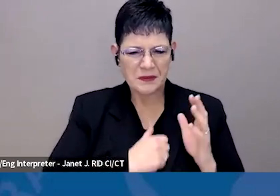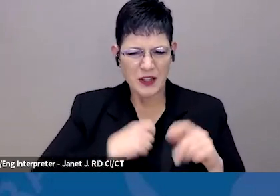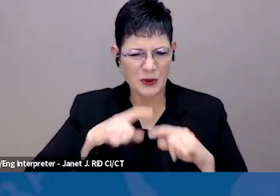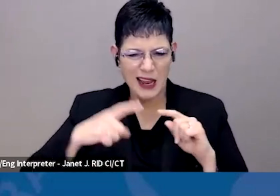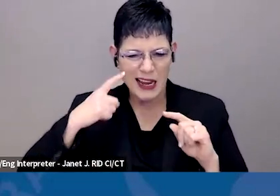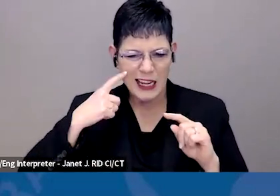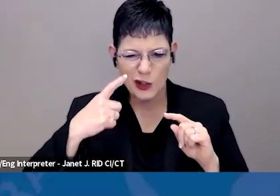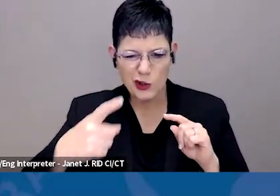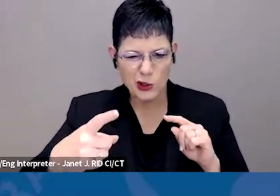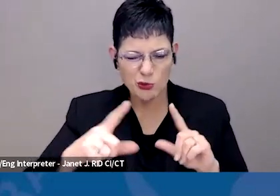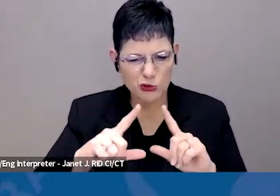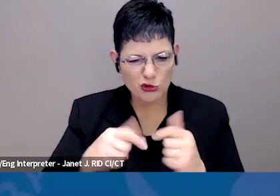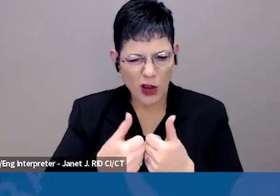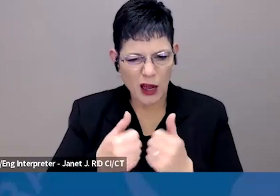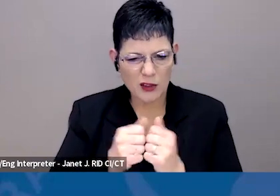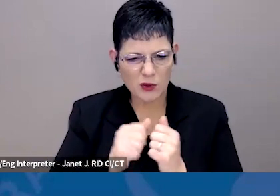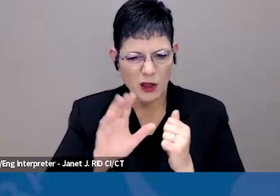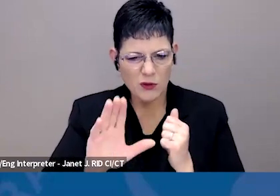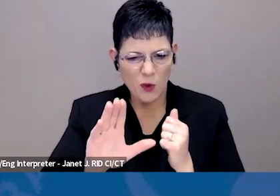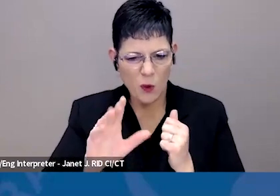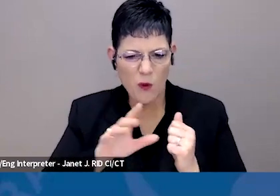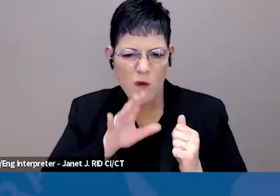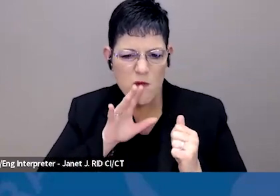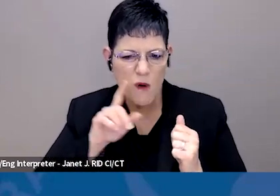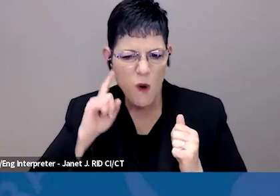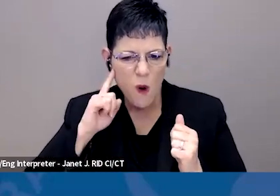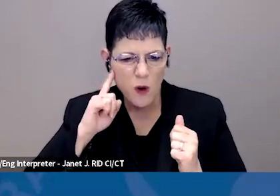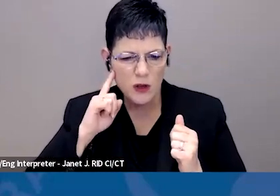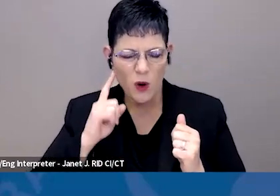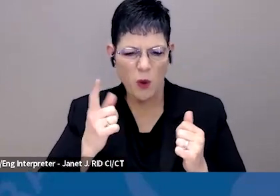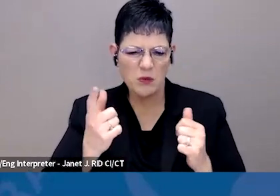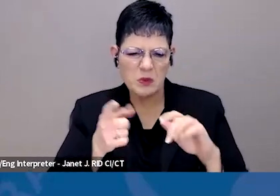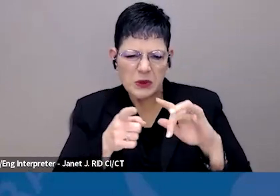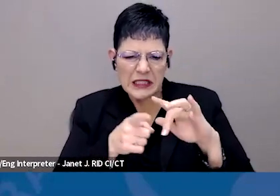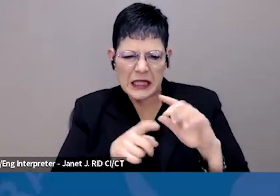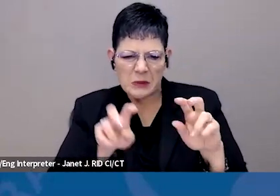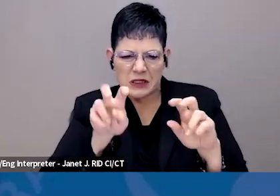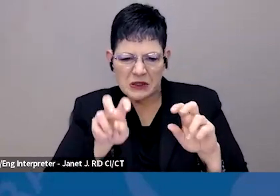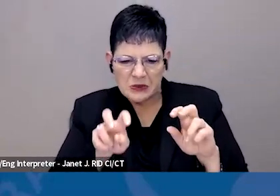we're having some challenges. I think we'll go to the next person.